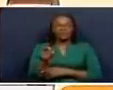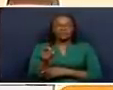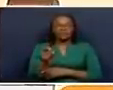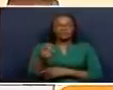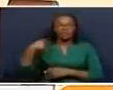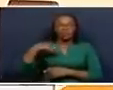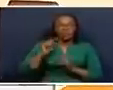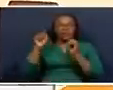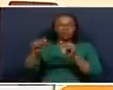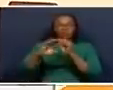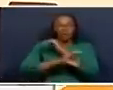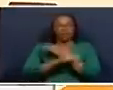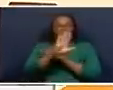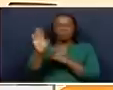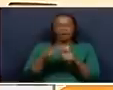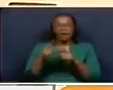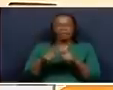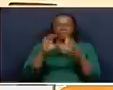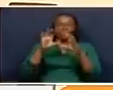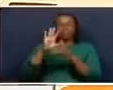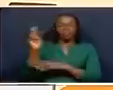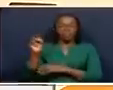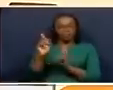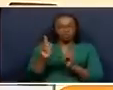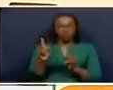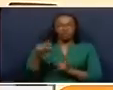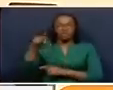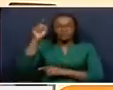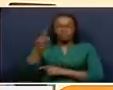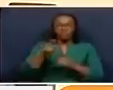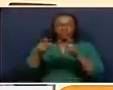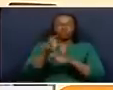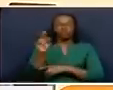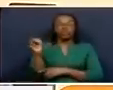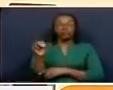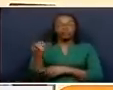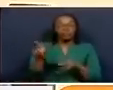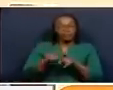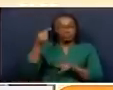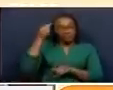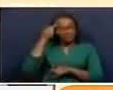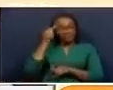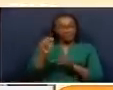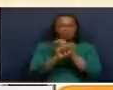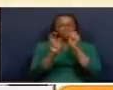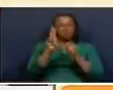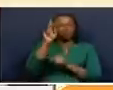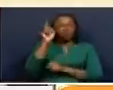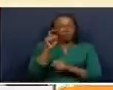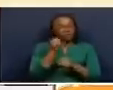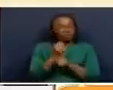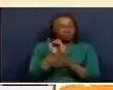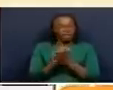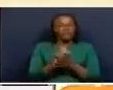that kind of thing. So they've got to be brought to order. And I thought that President Kenyatta would have done that. And I think that